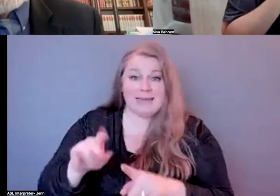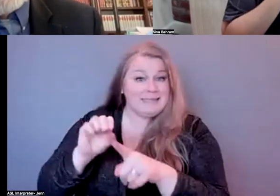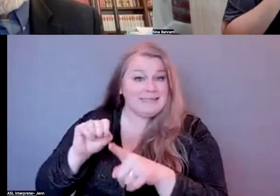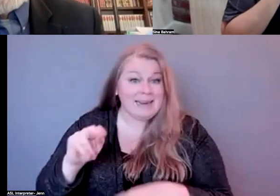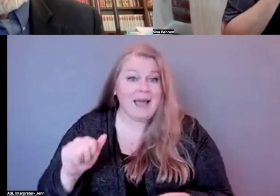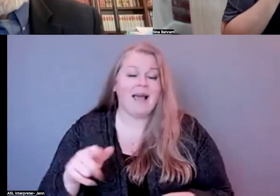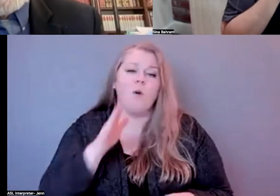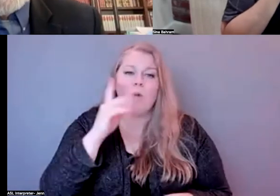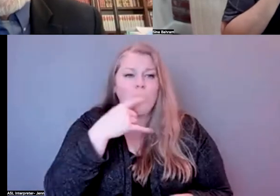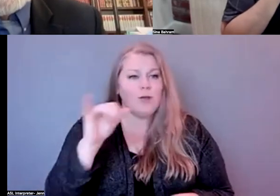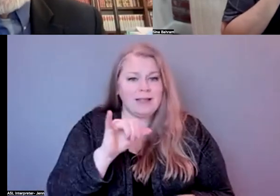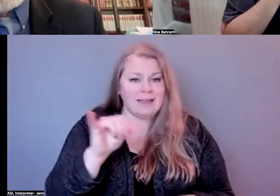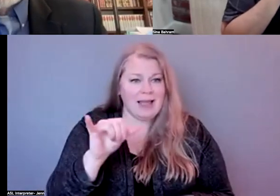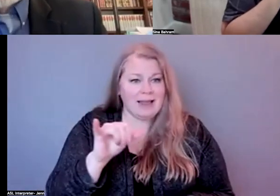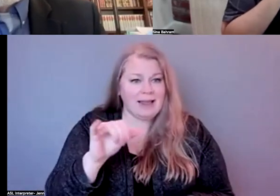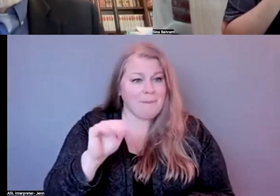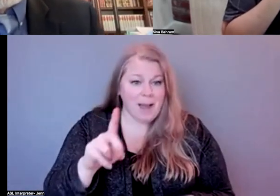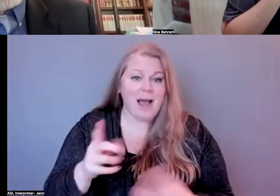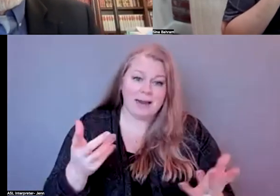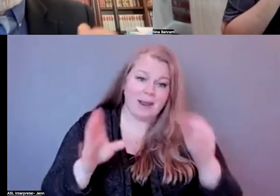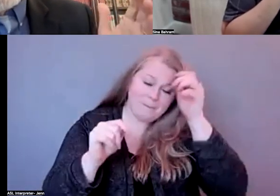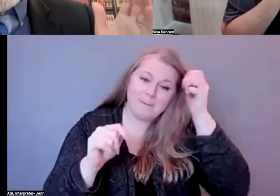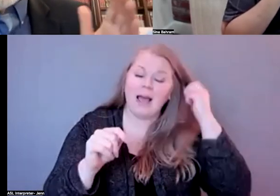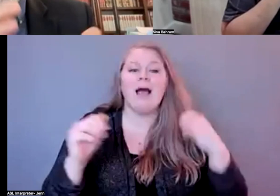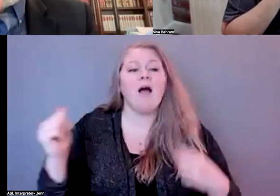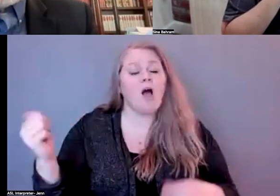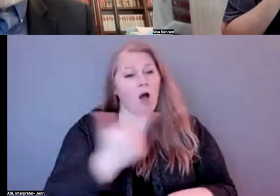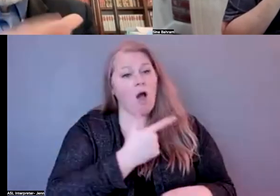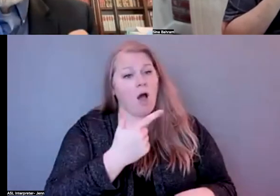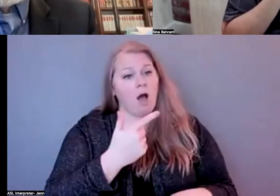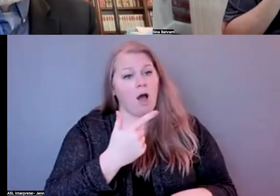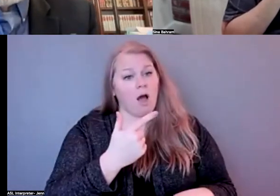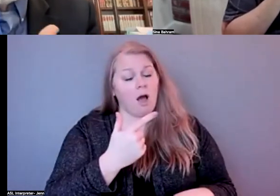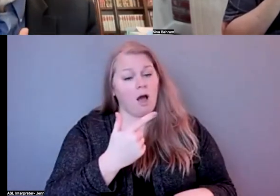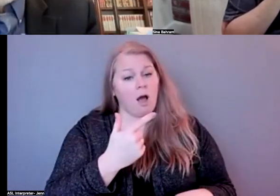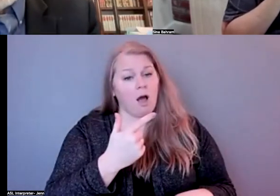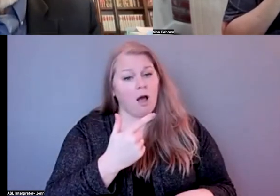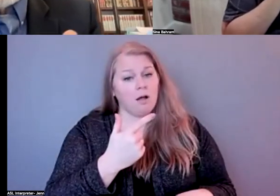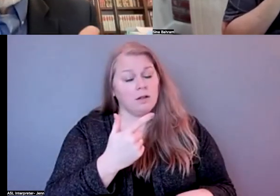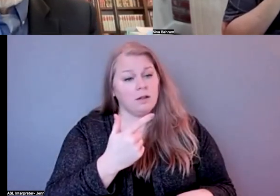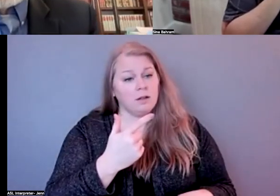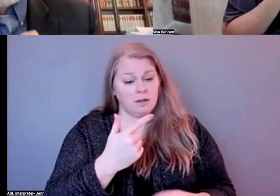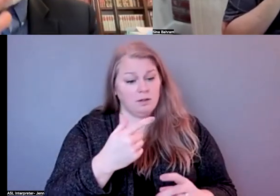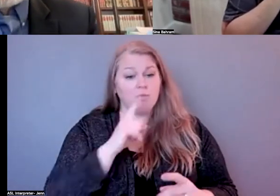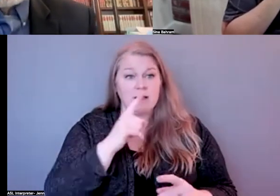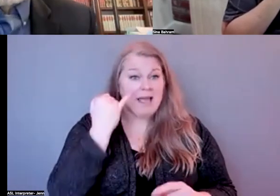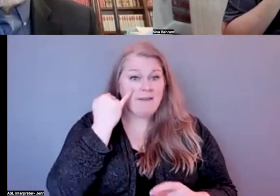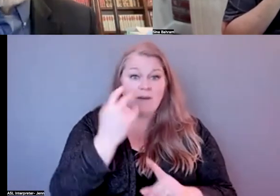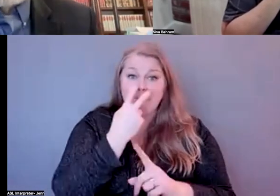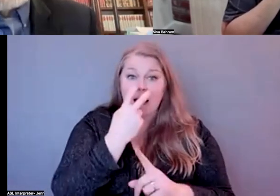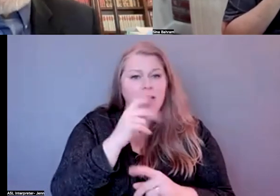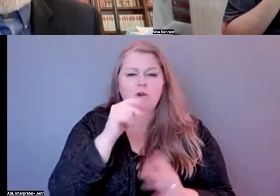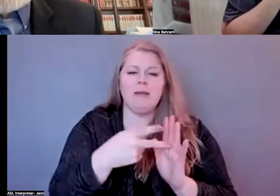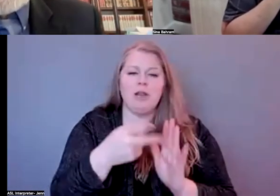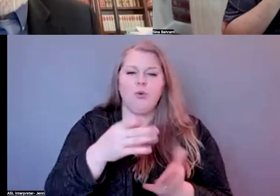like one thing. But if everybody was, once you have a blindness, you don't get out of all the other disabilities.